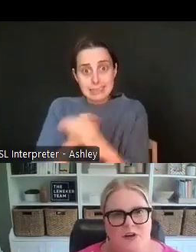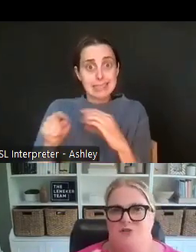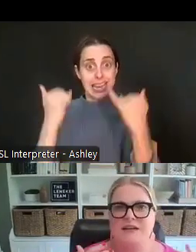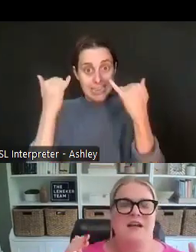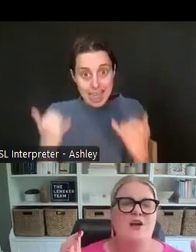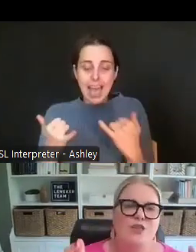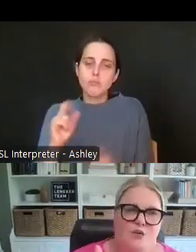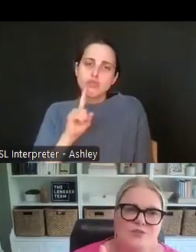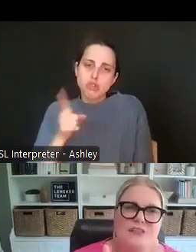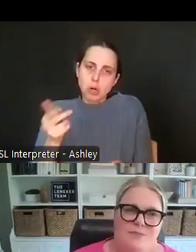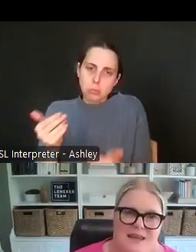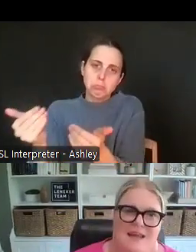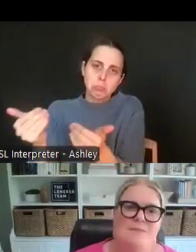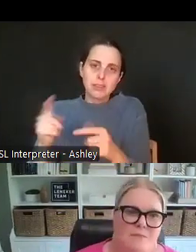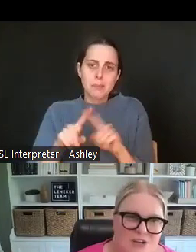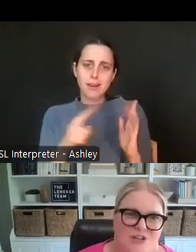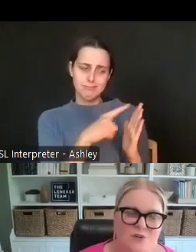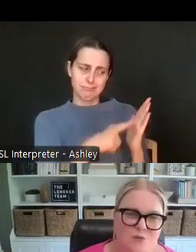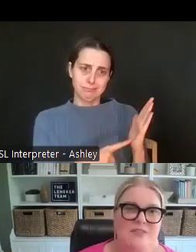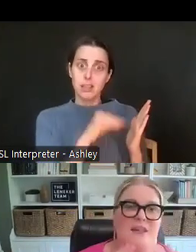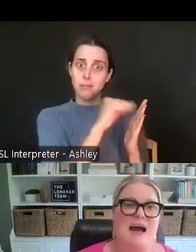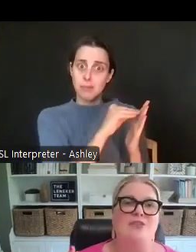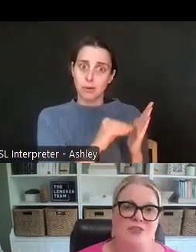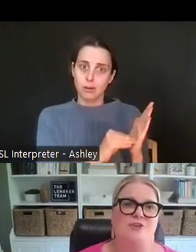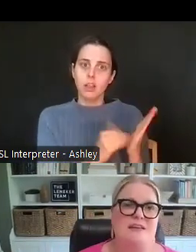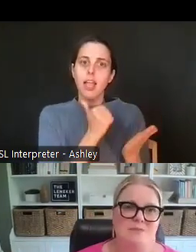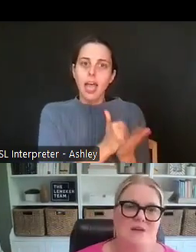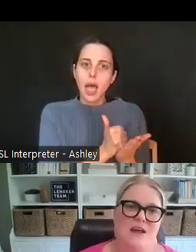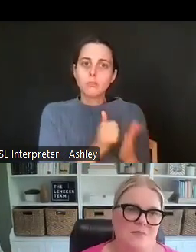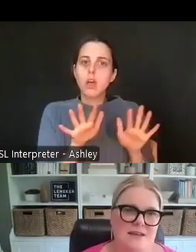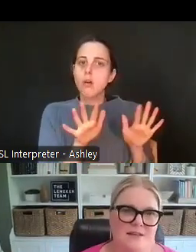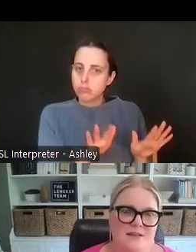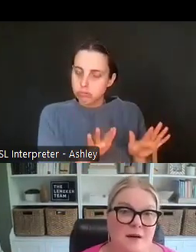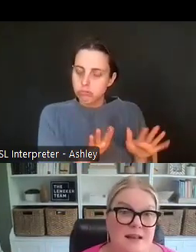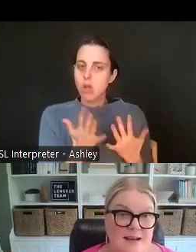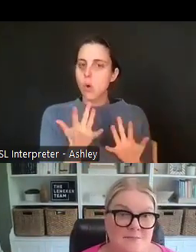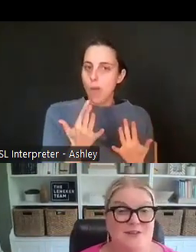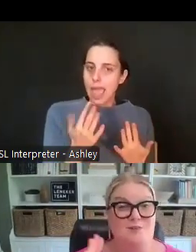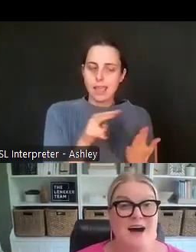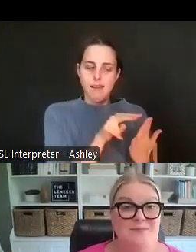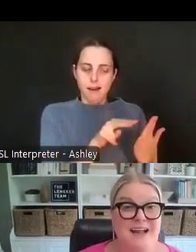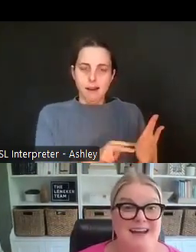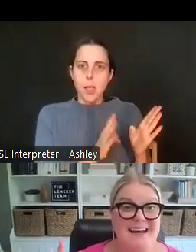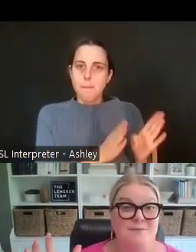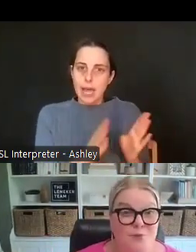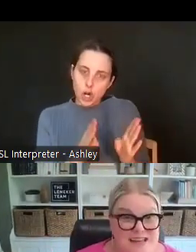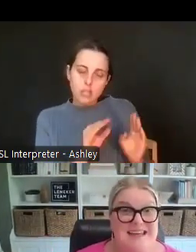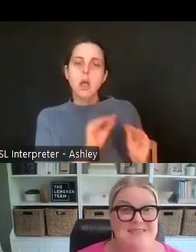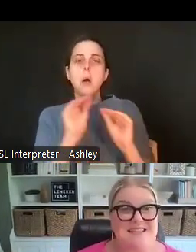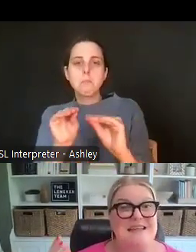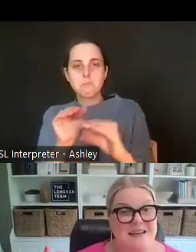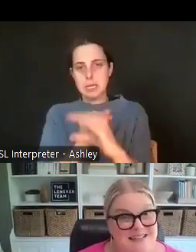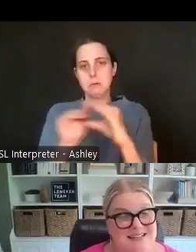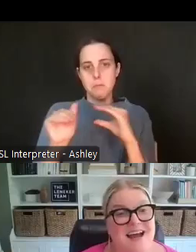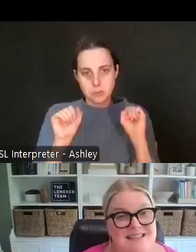just wondering, those can be in a much different way than having 30 emails come in Monday. So, bottom line, bring in